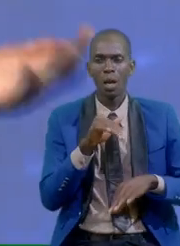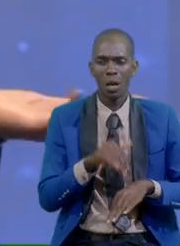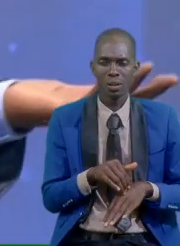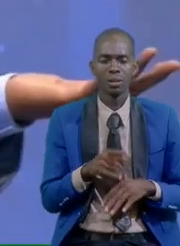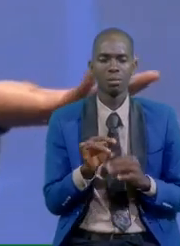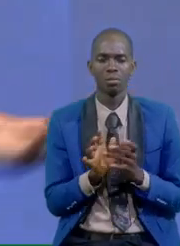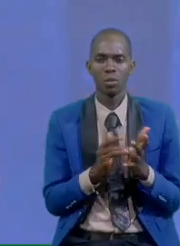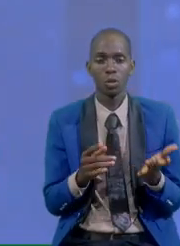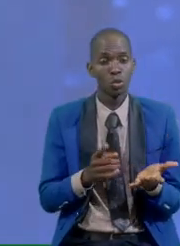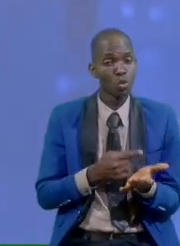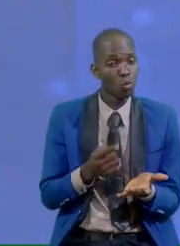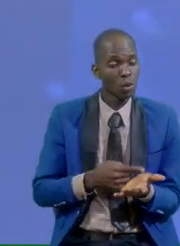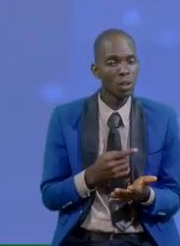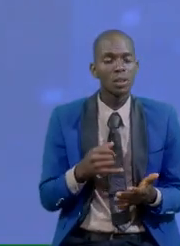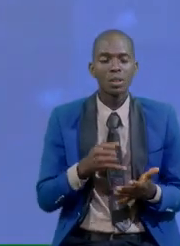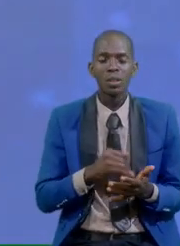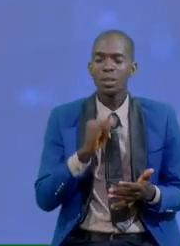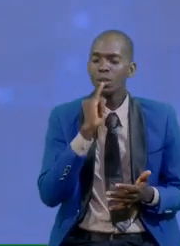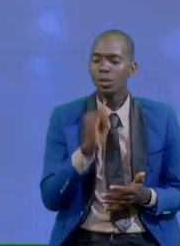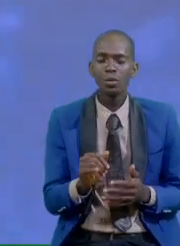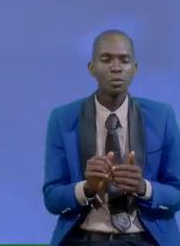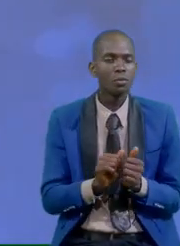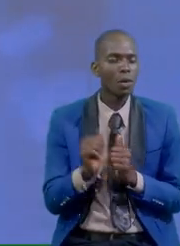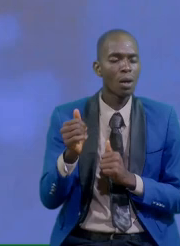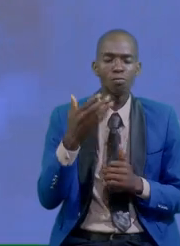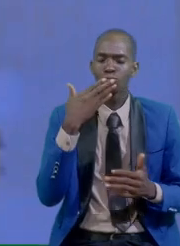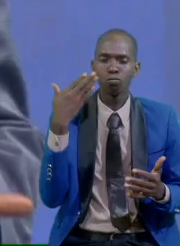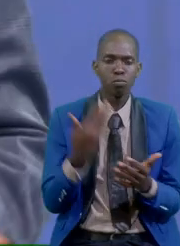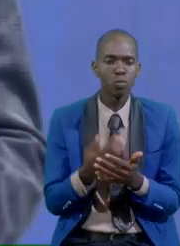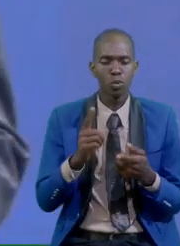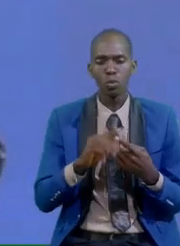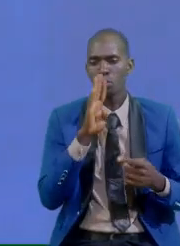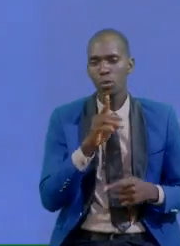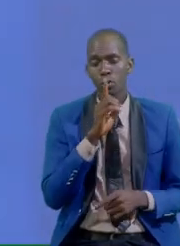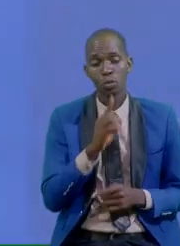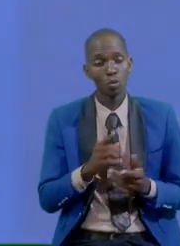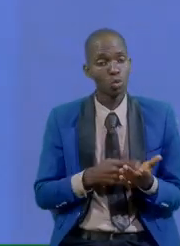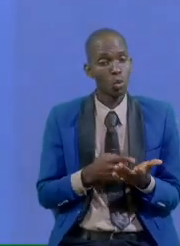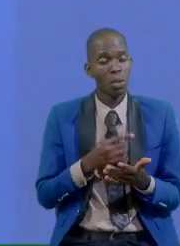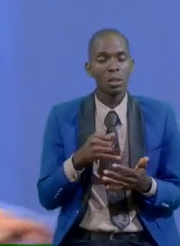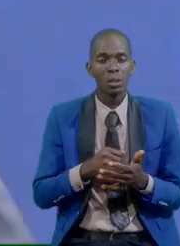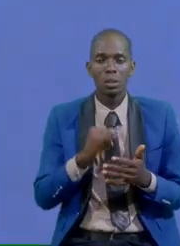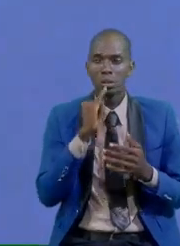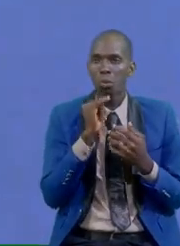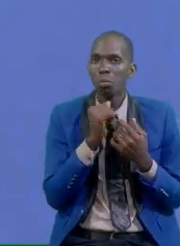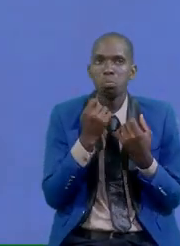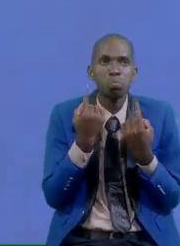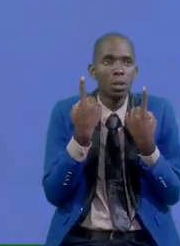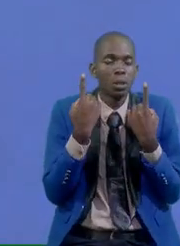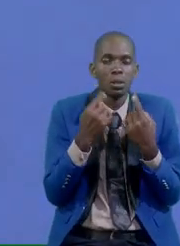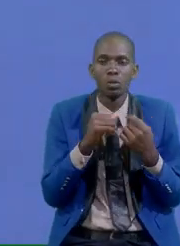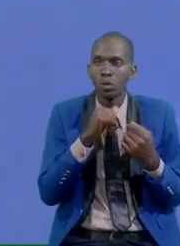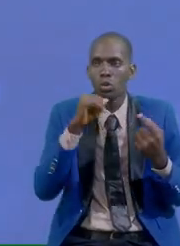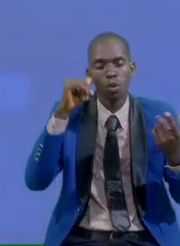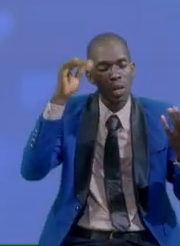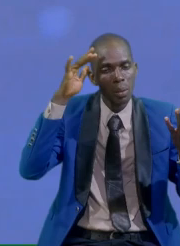too good to be true. Sometimes it's unexpected, unprecedented, and